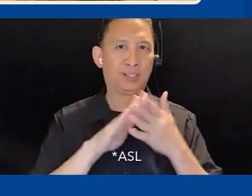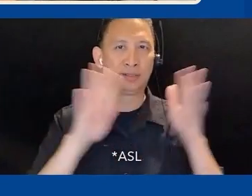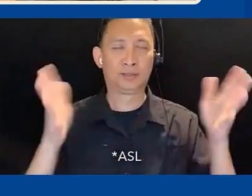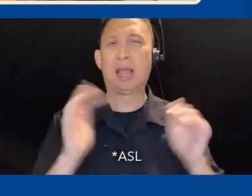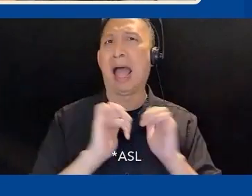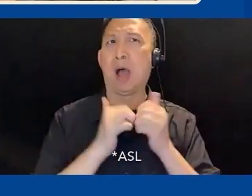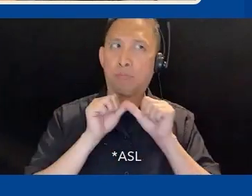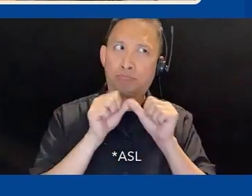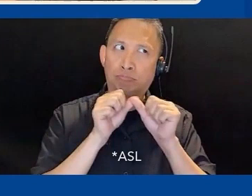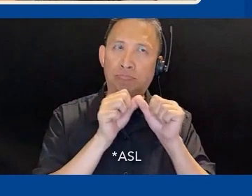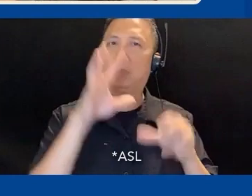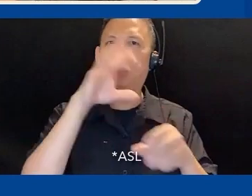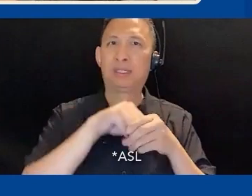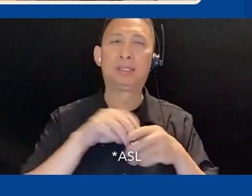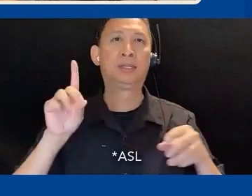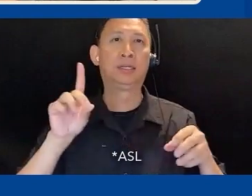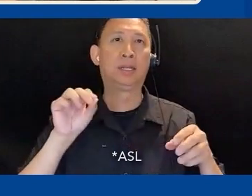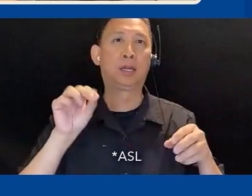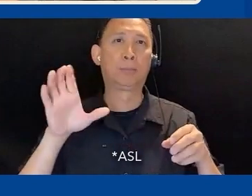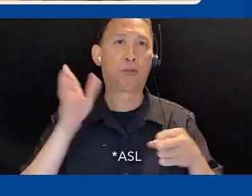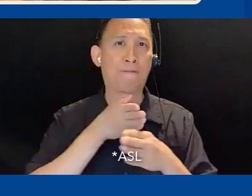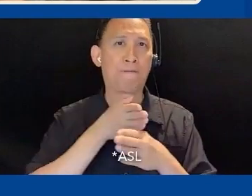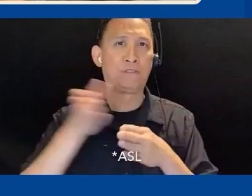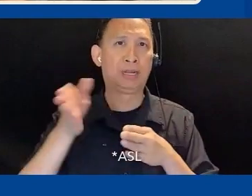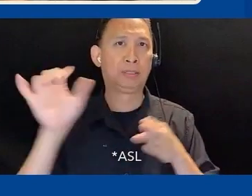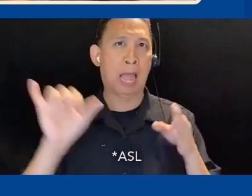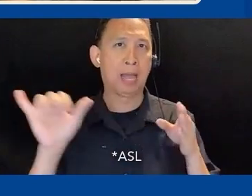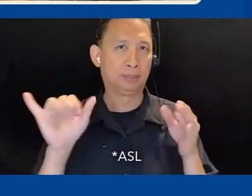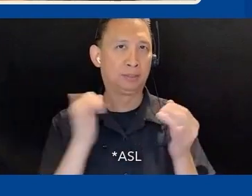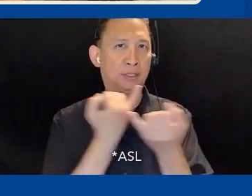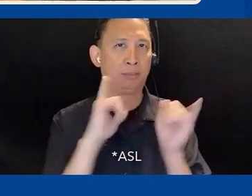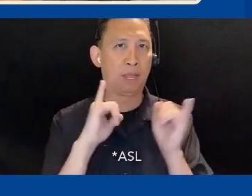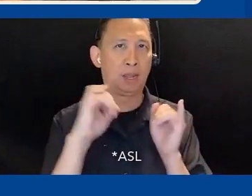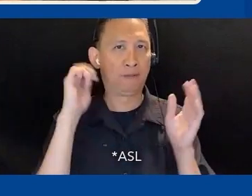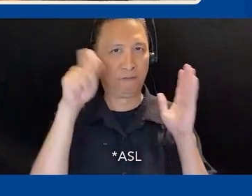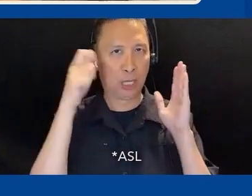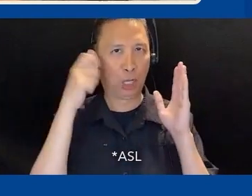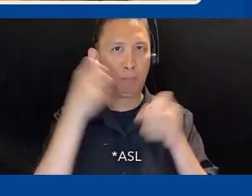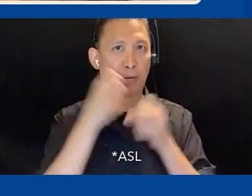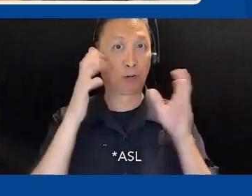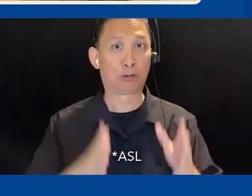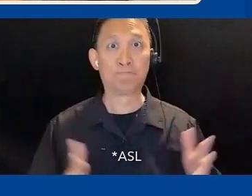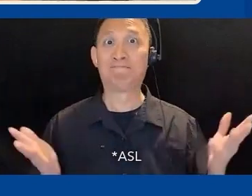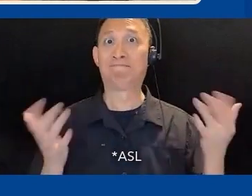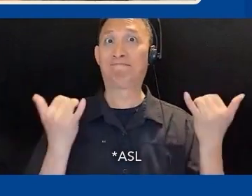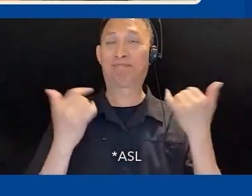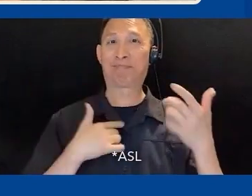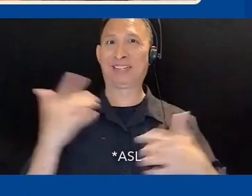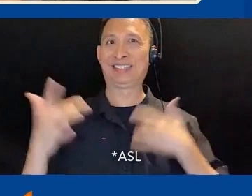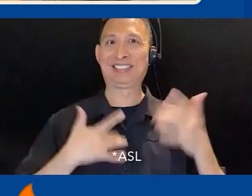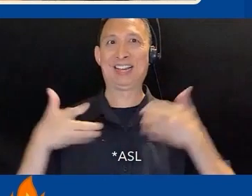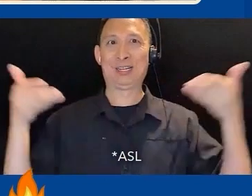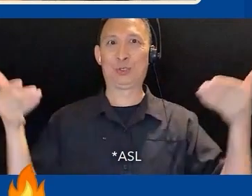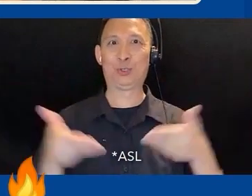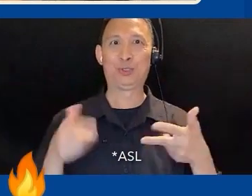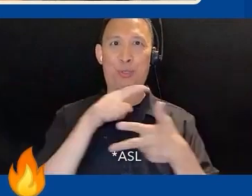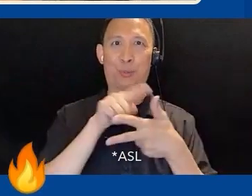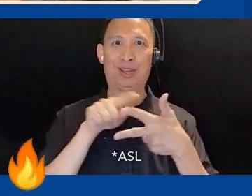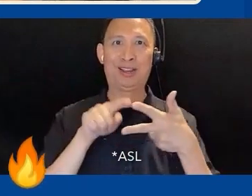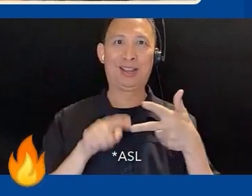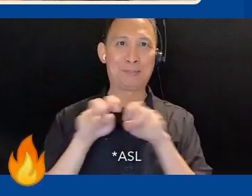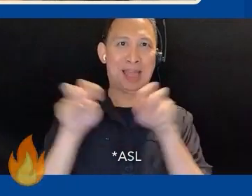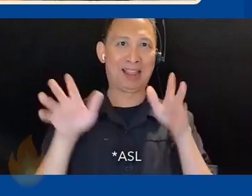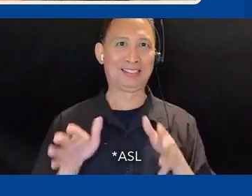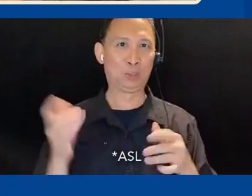in the documentary field as MENA makers. So I'm super excited to introduce our panelists. Just as a reminder